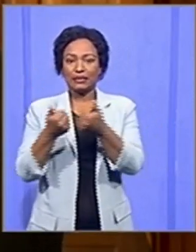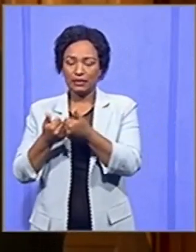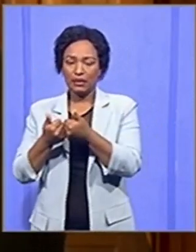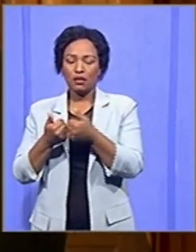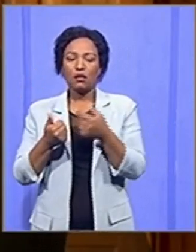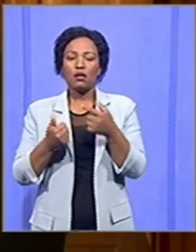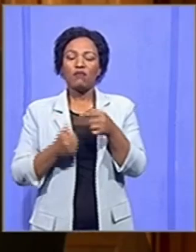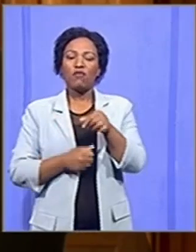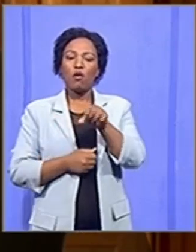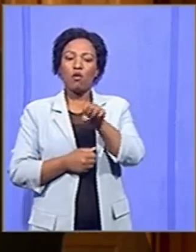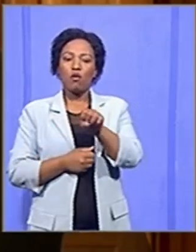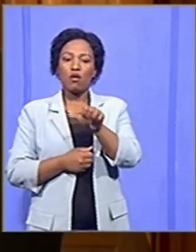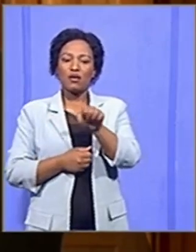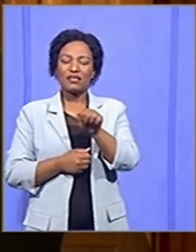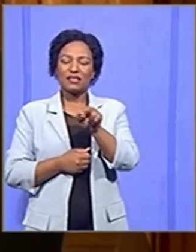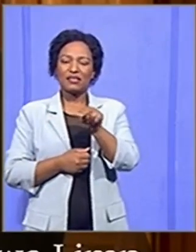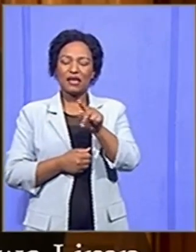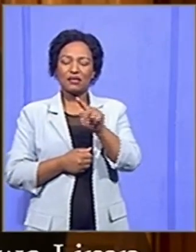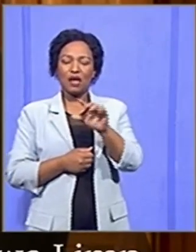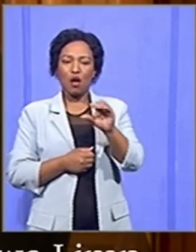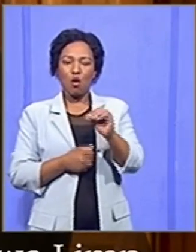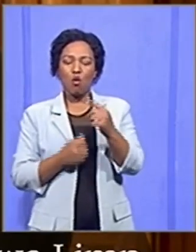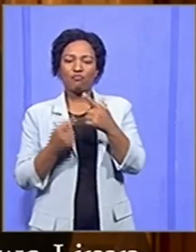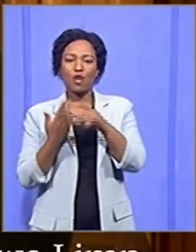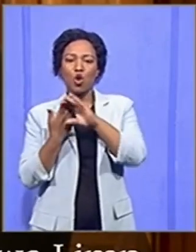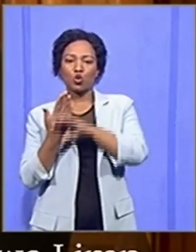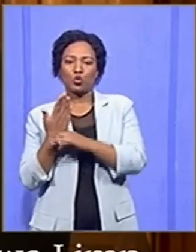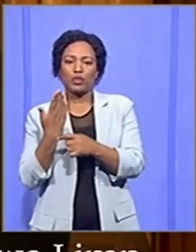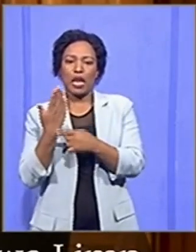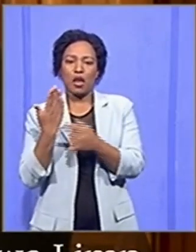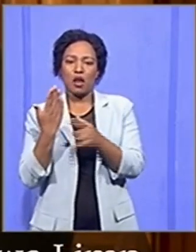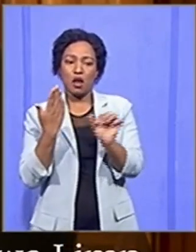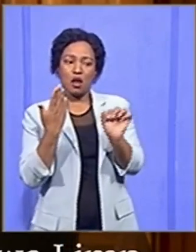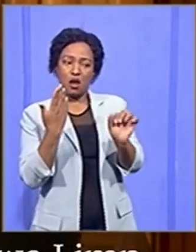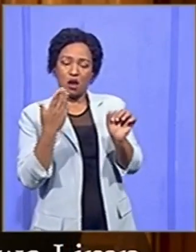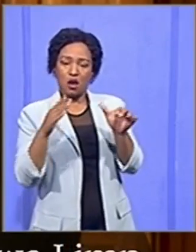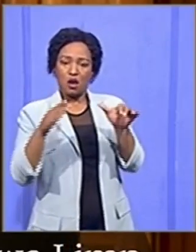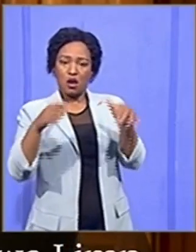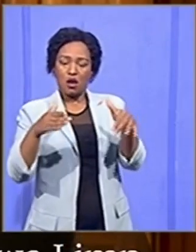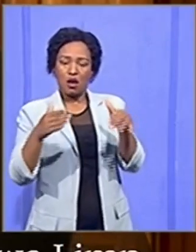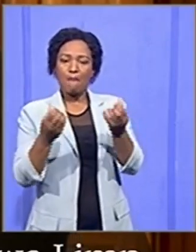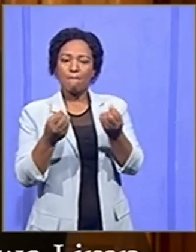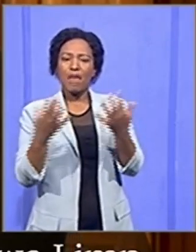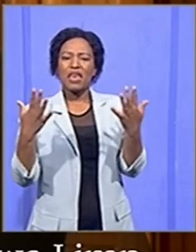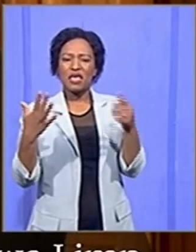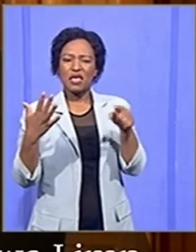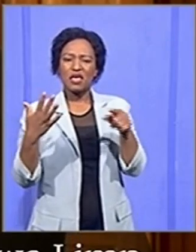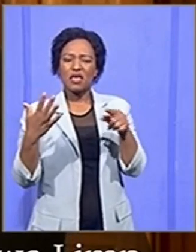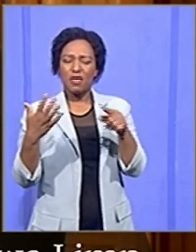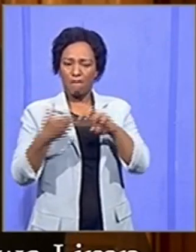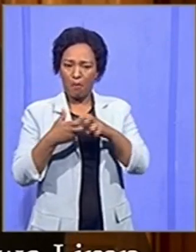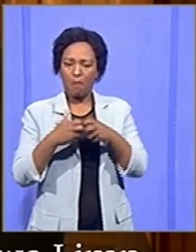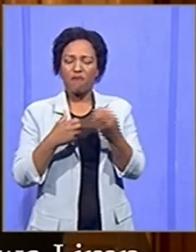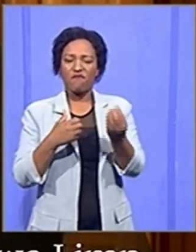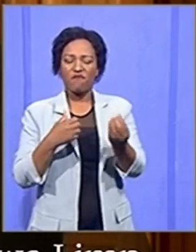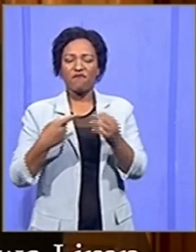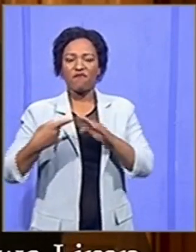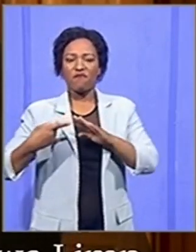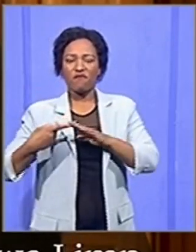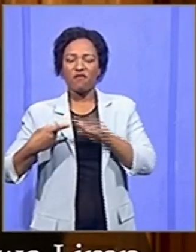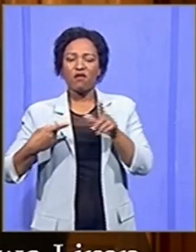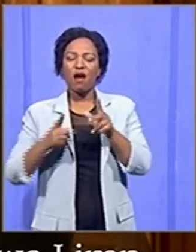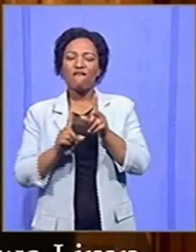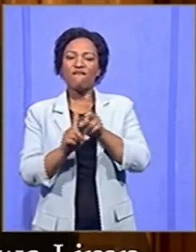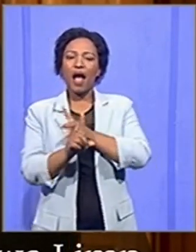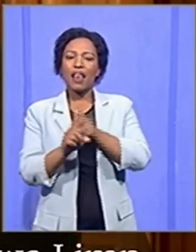Santaco. O na le dilopolo tše dintši tše e le goreng a o tsentše dilo tša go tshwanakana le